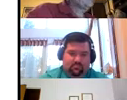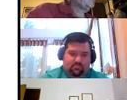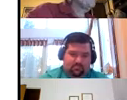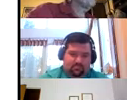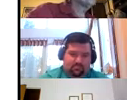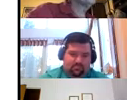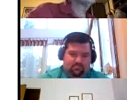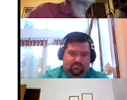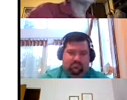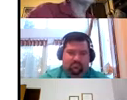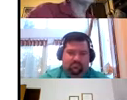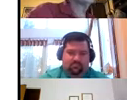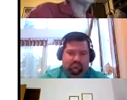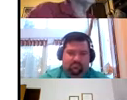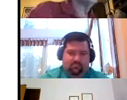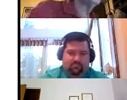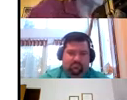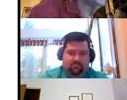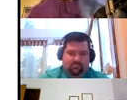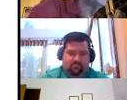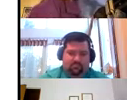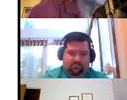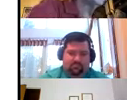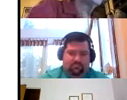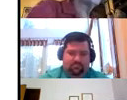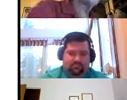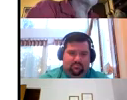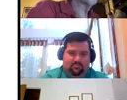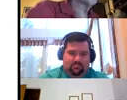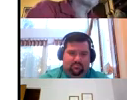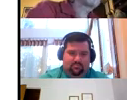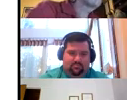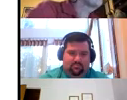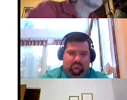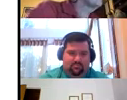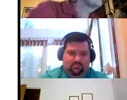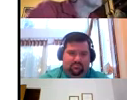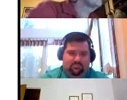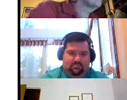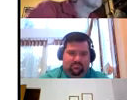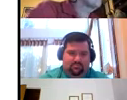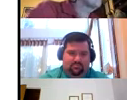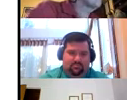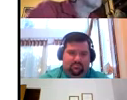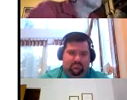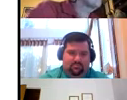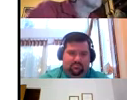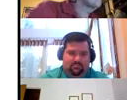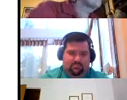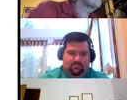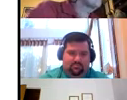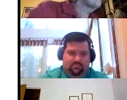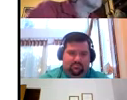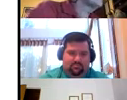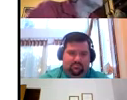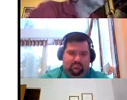sexism and misogyny. We're waiting for the end of ableism, right? So that if we